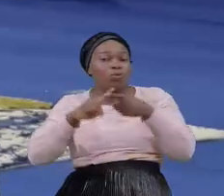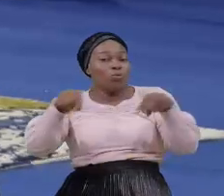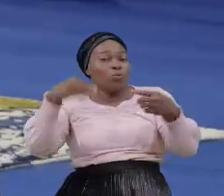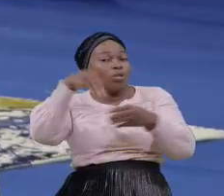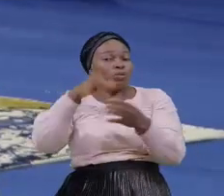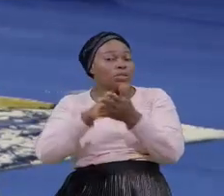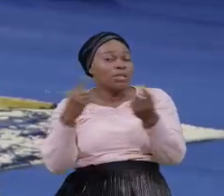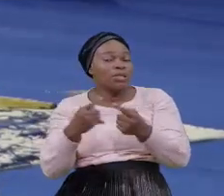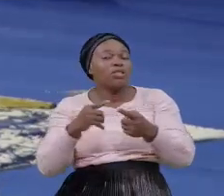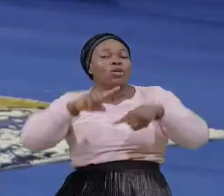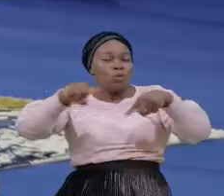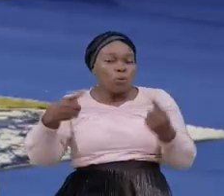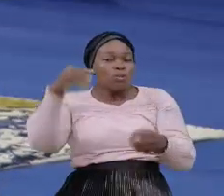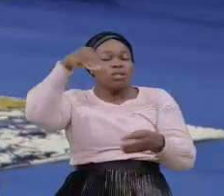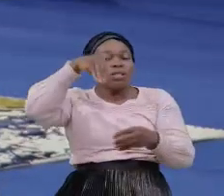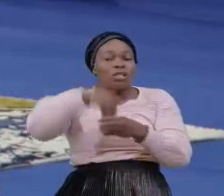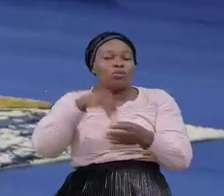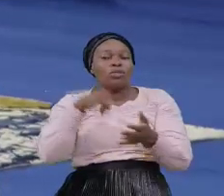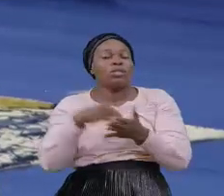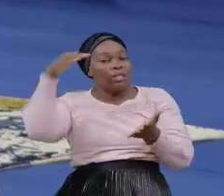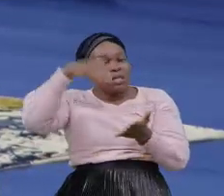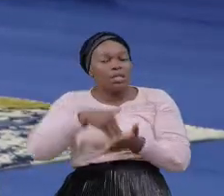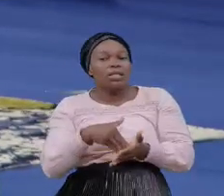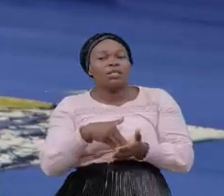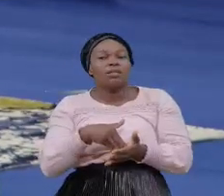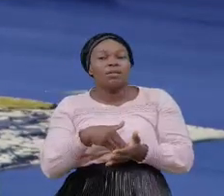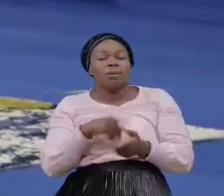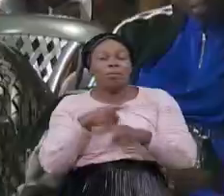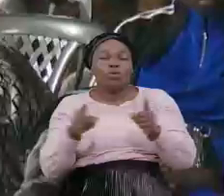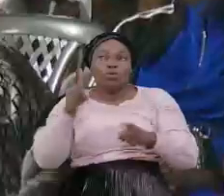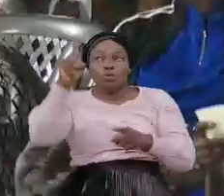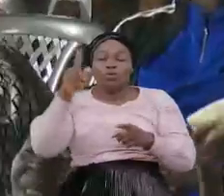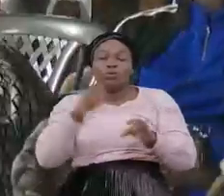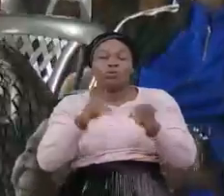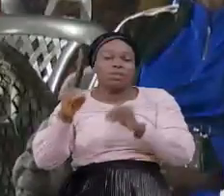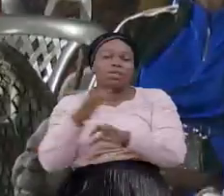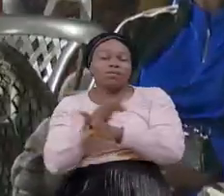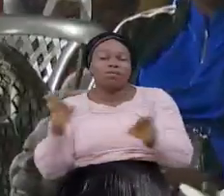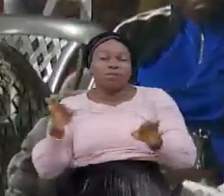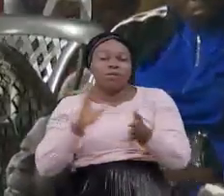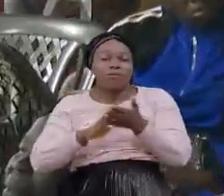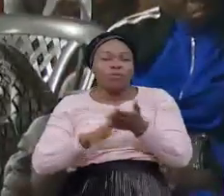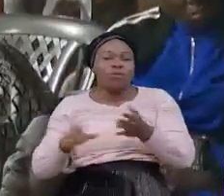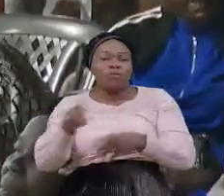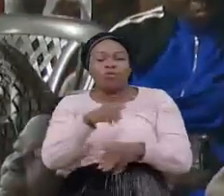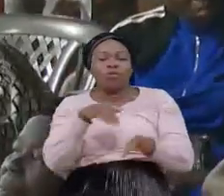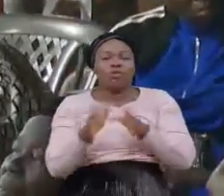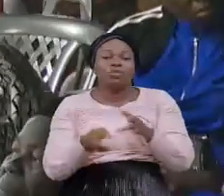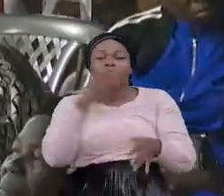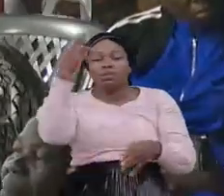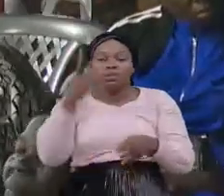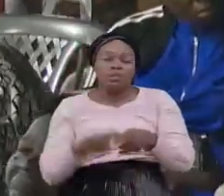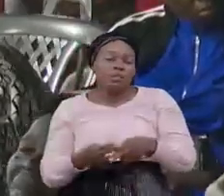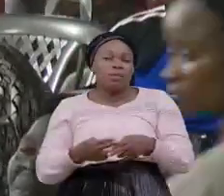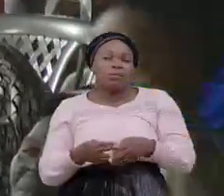that comes to set free has come to you now. He will forgive you. Stand, stand, stand up